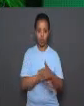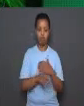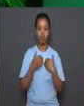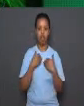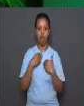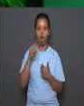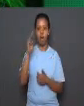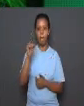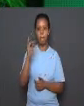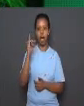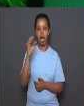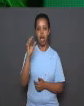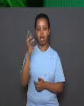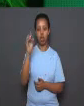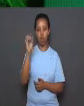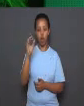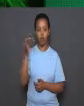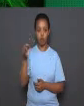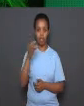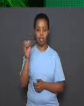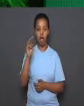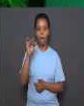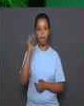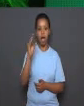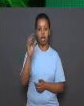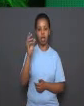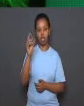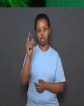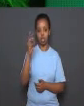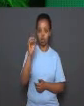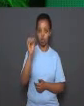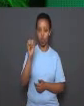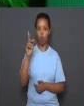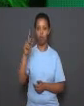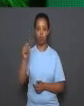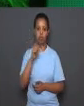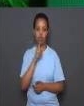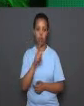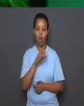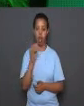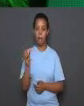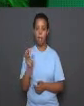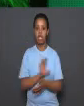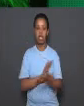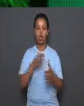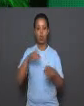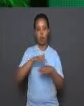microfilaments and microtubules. The movement of the cell